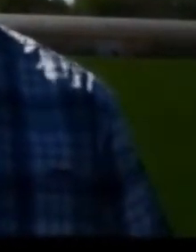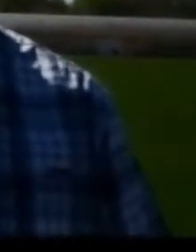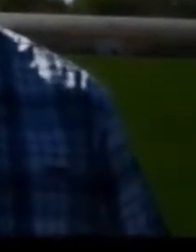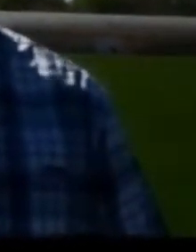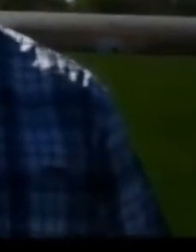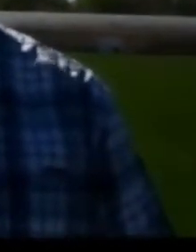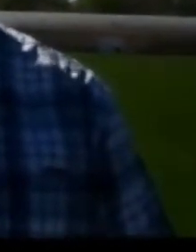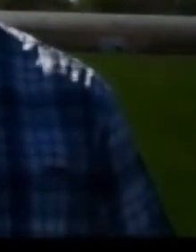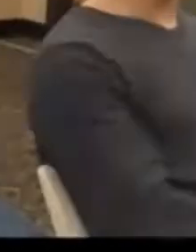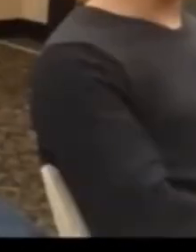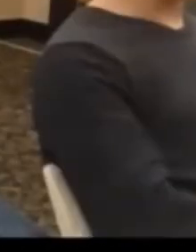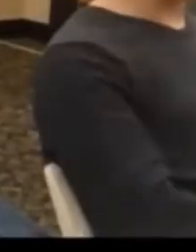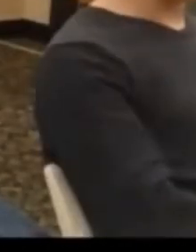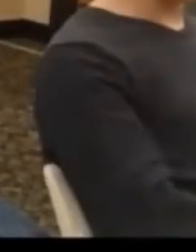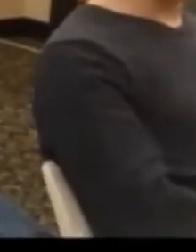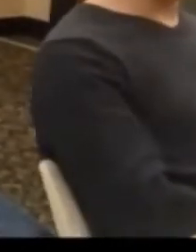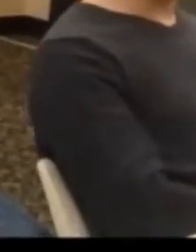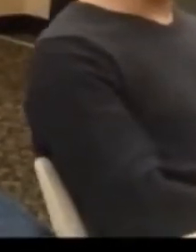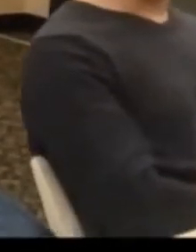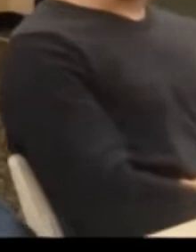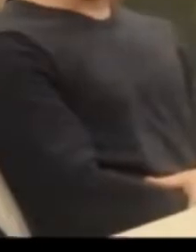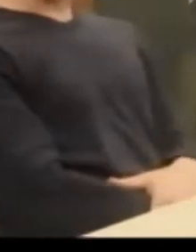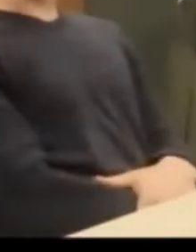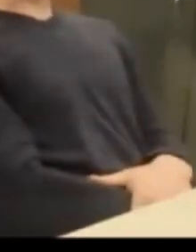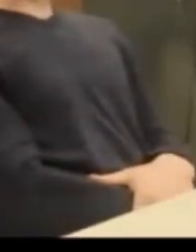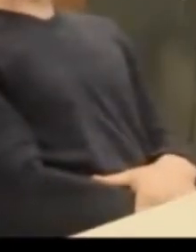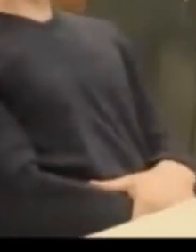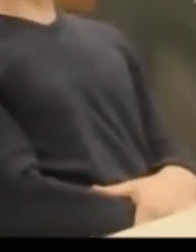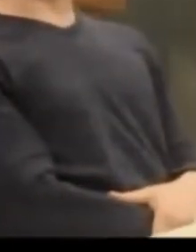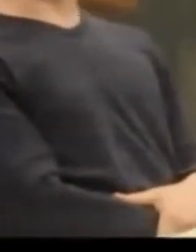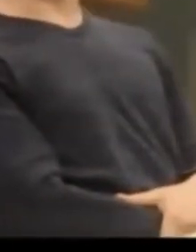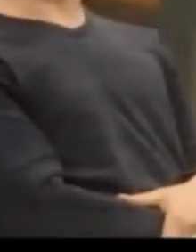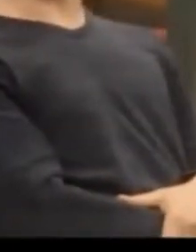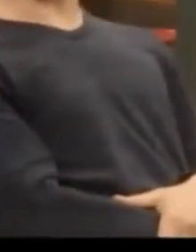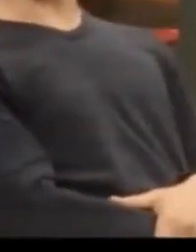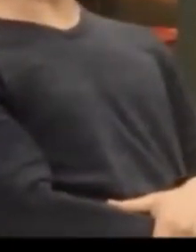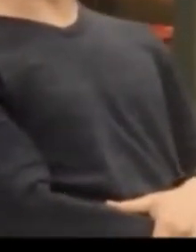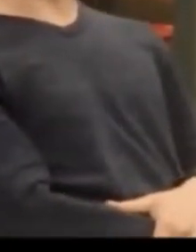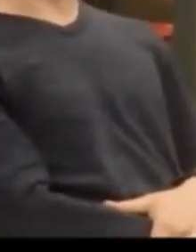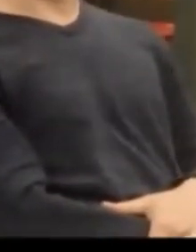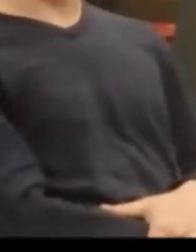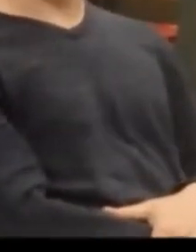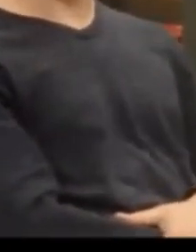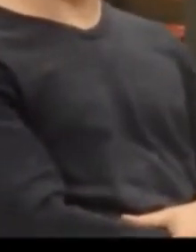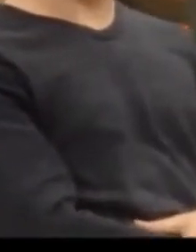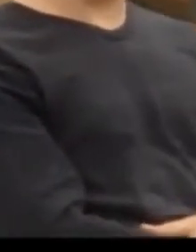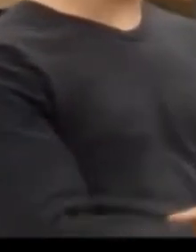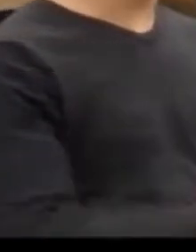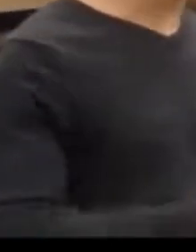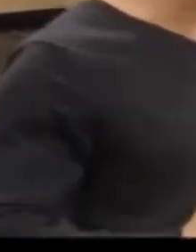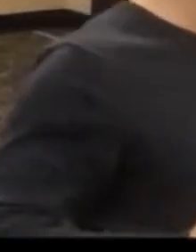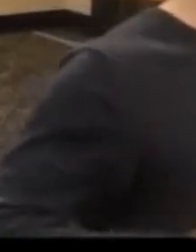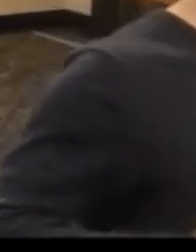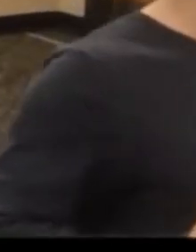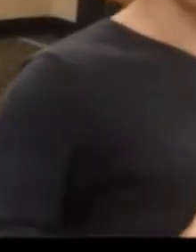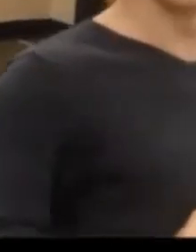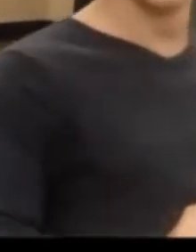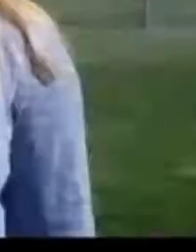to be working summer. I'm going to NDSU. I'm going to NDSU for a business degree. NDSCS